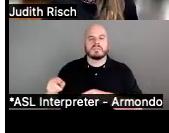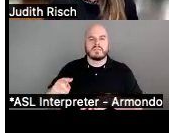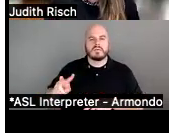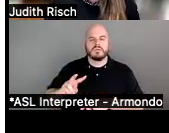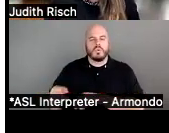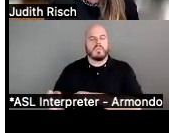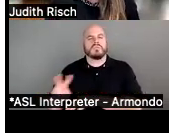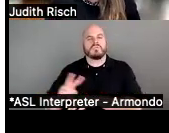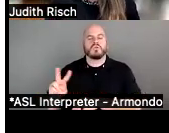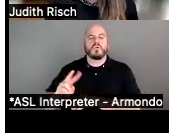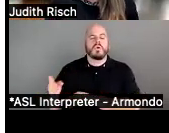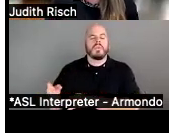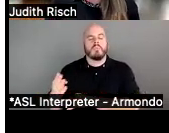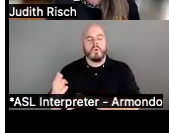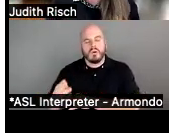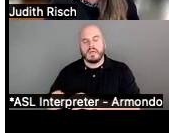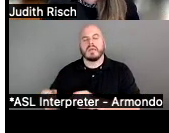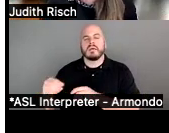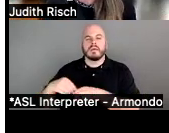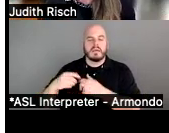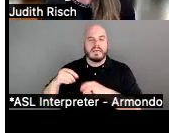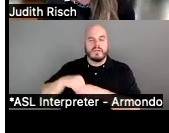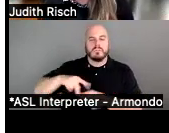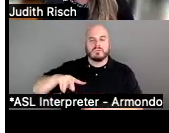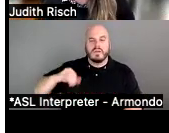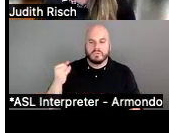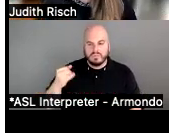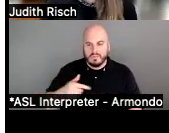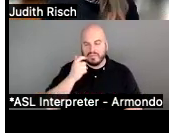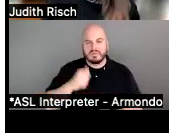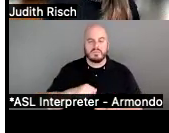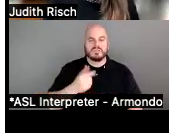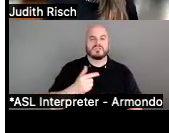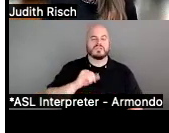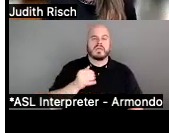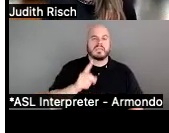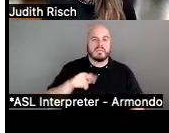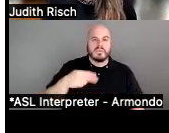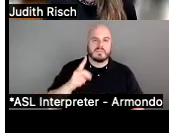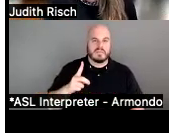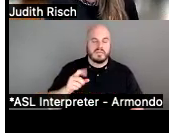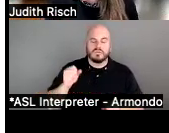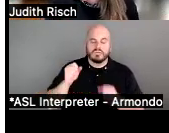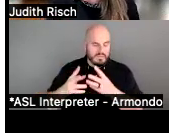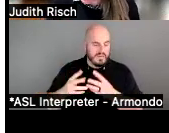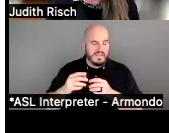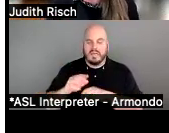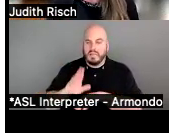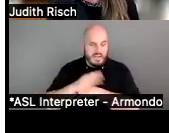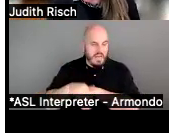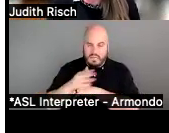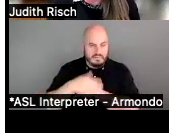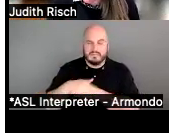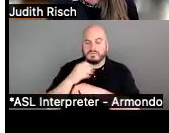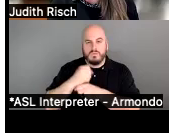person without a disability can do it at 2 a.m. in their pajamas, and because I'm a JD PhD, I spent way too long in grad school and worked many late nights doing research